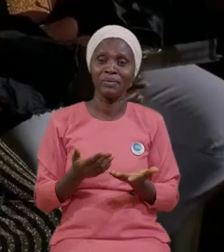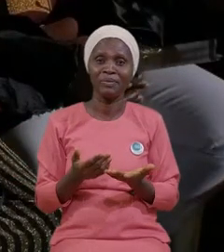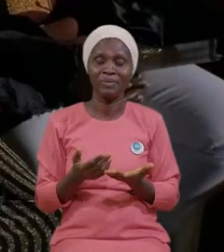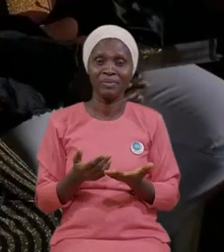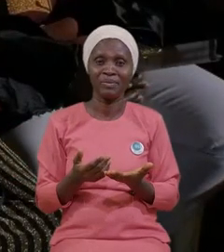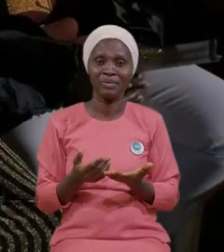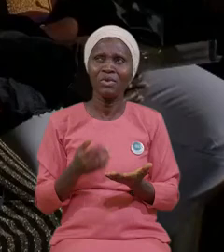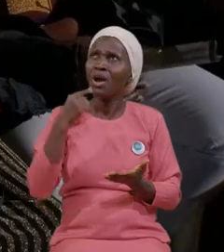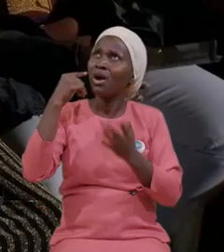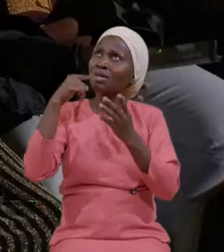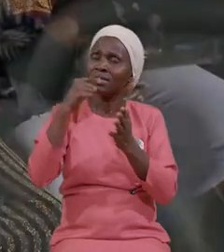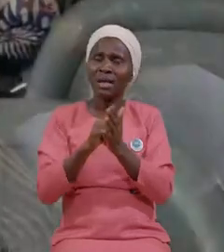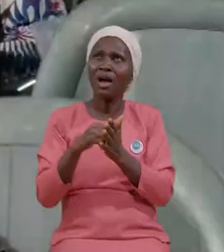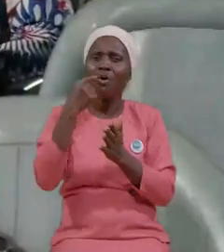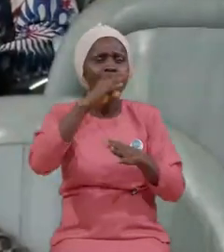Who's calling on my name